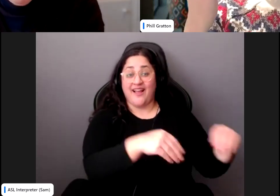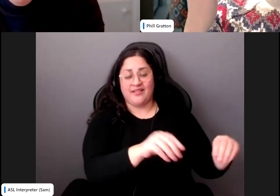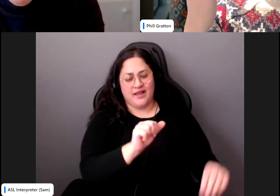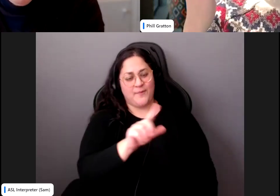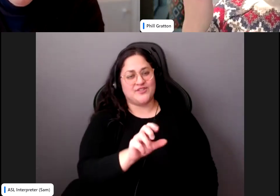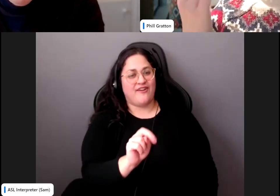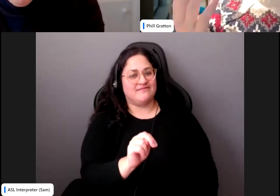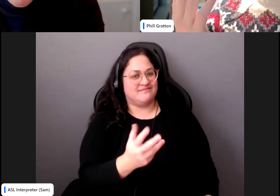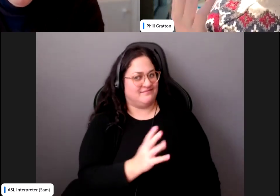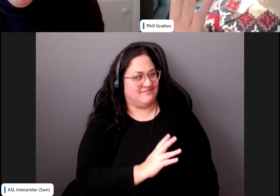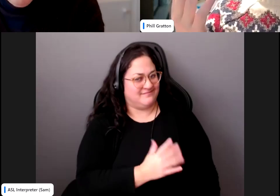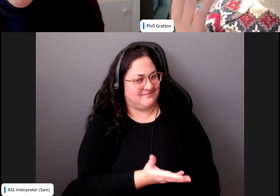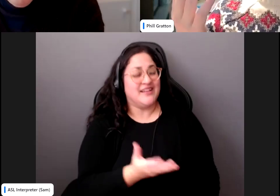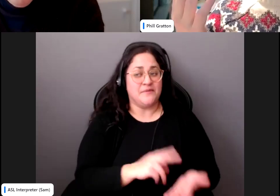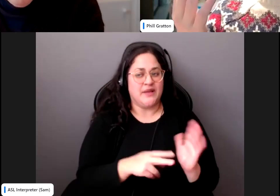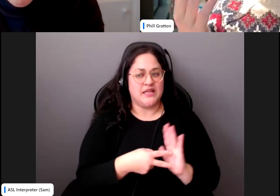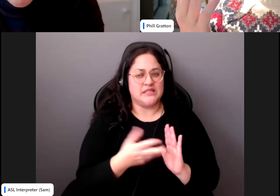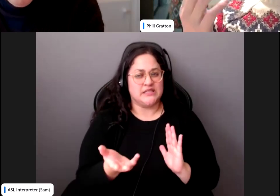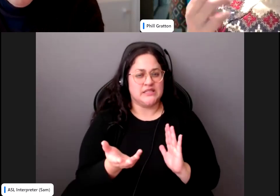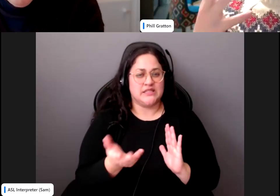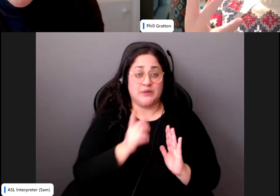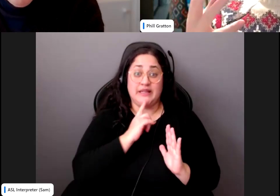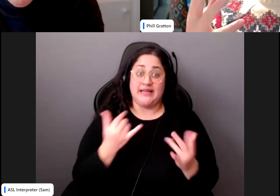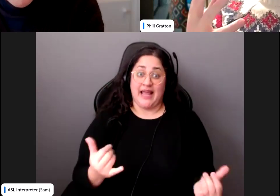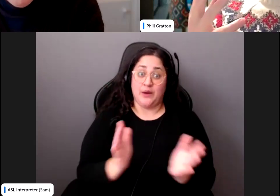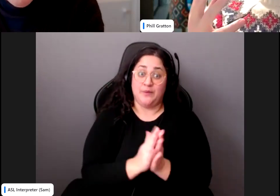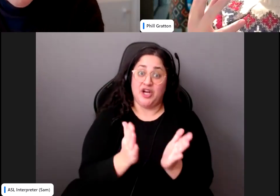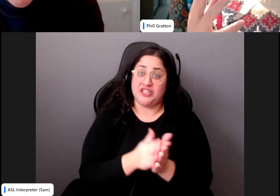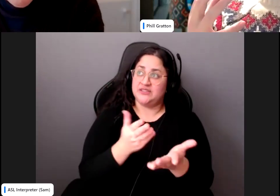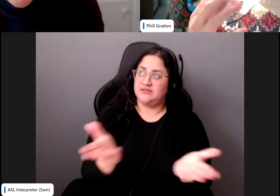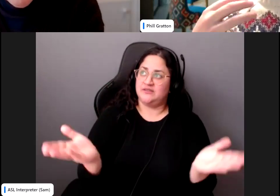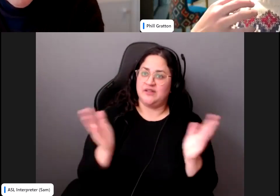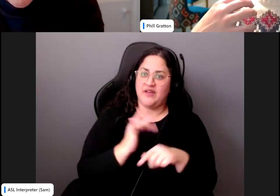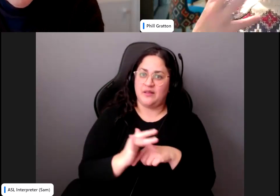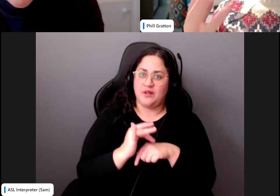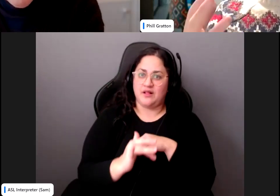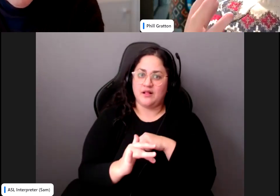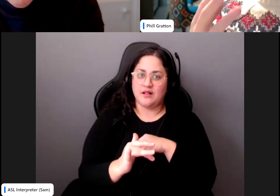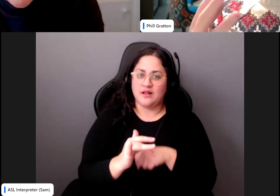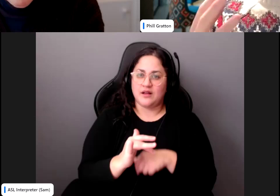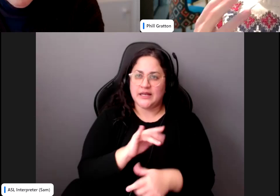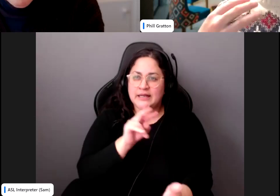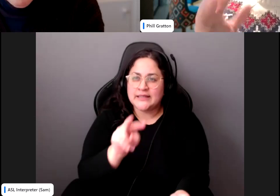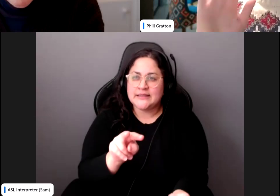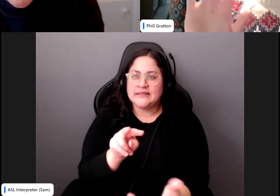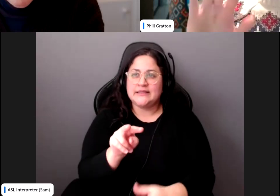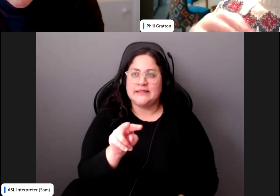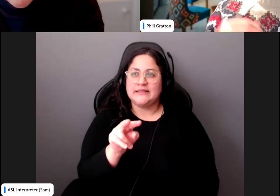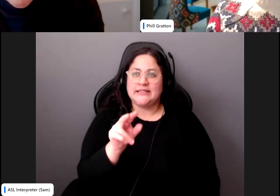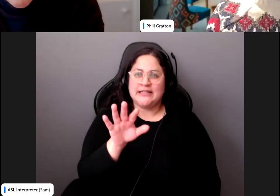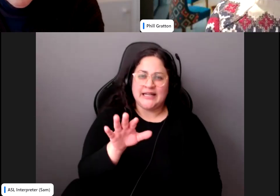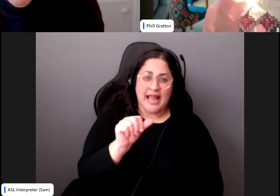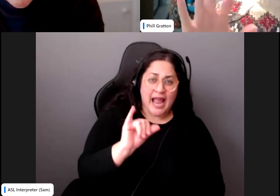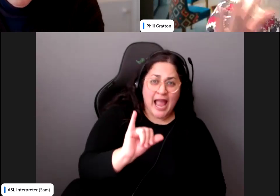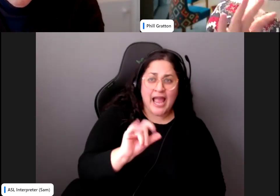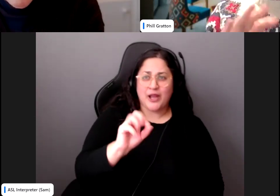by someone? I think in most cases now, when you're selling books on Amazon, you actually have to tell Amazon, you have to vouch